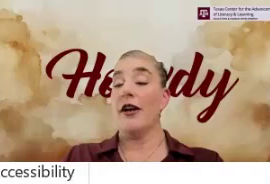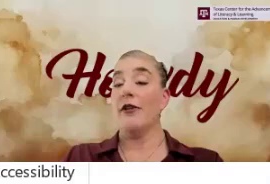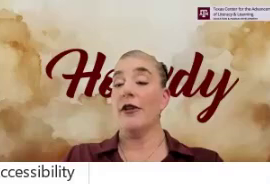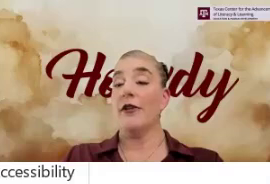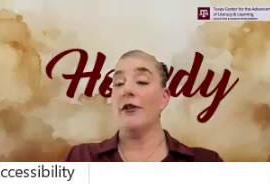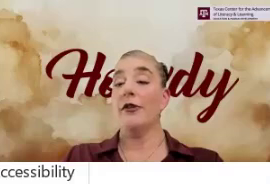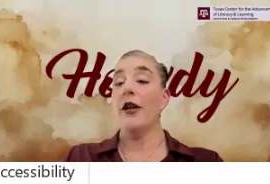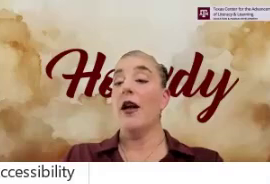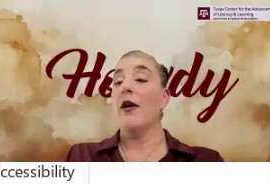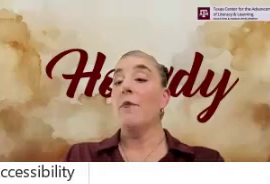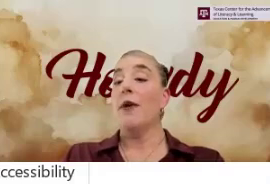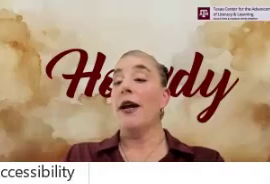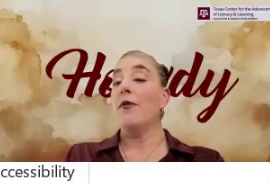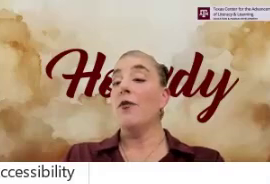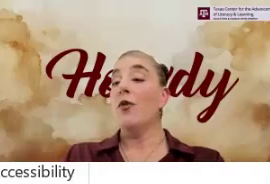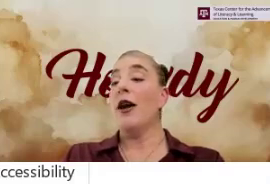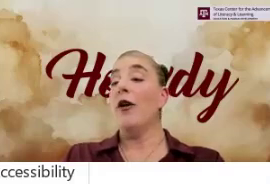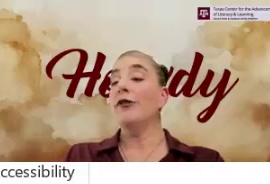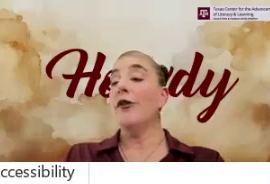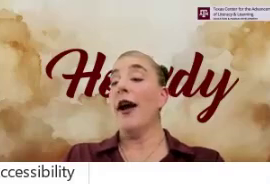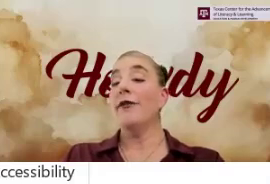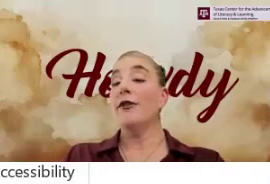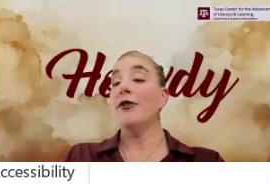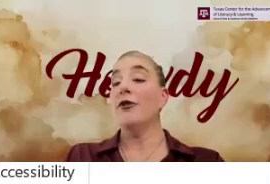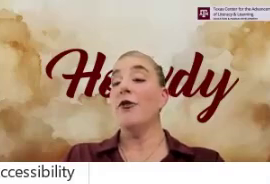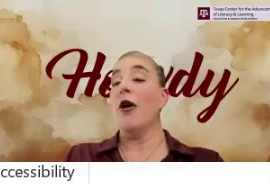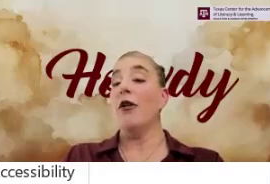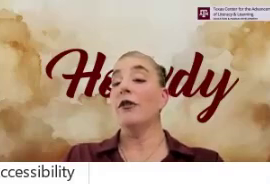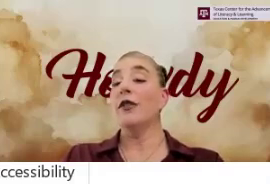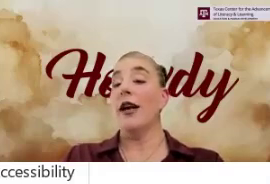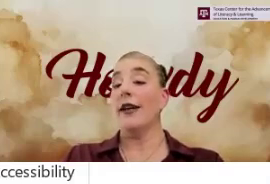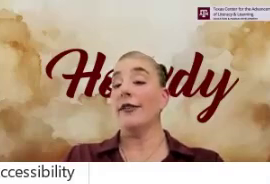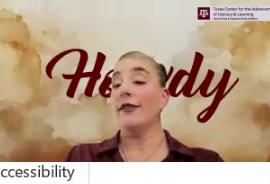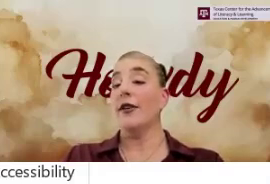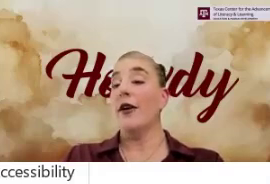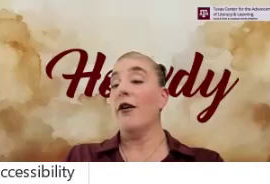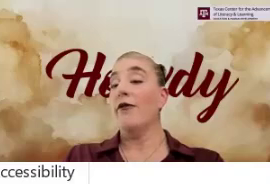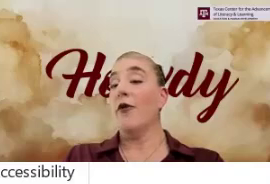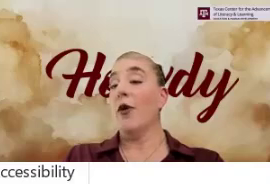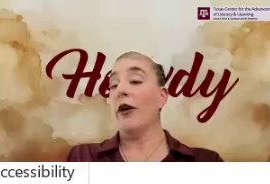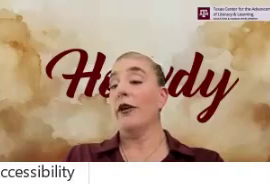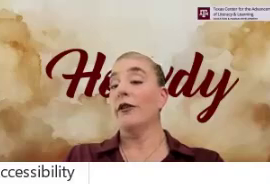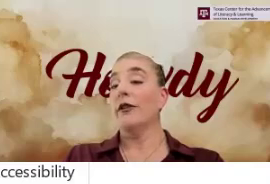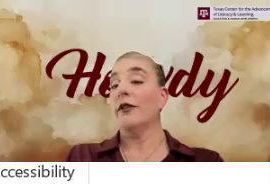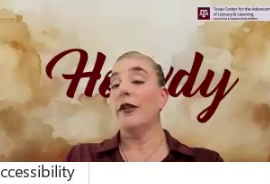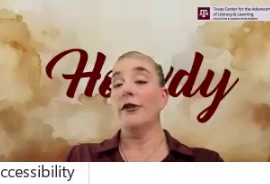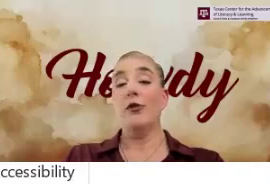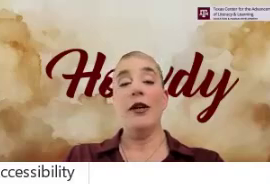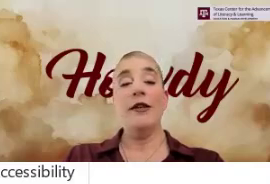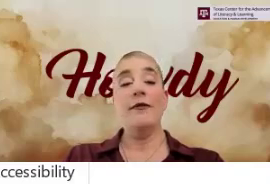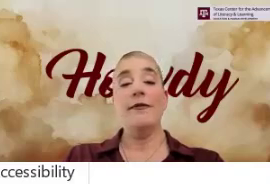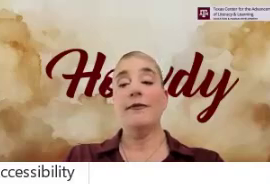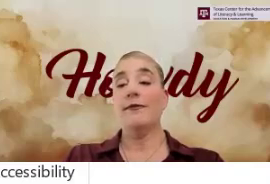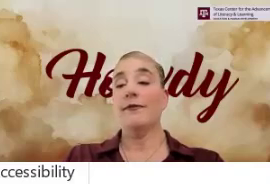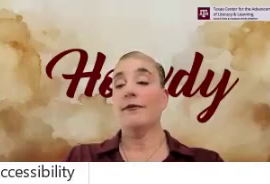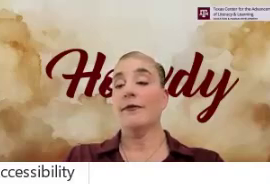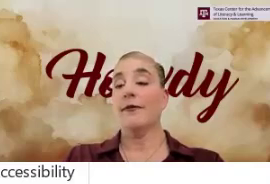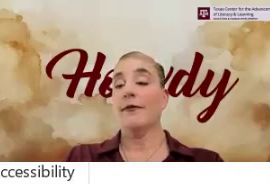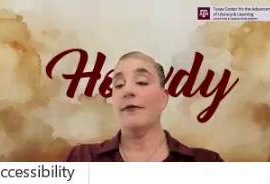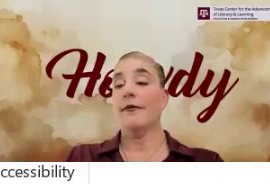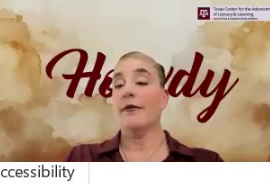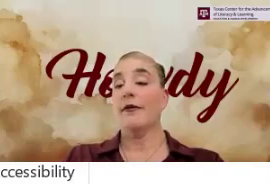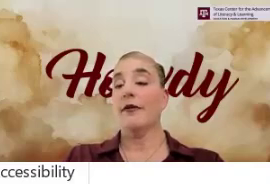change the titles on those. But we also have to do alt text for this one,